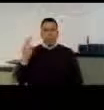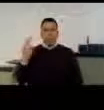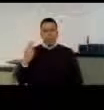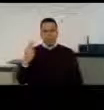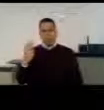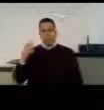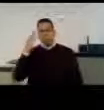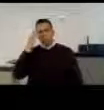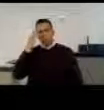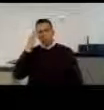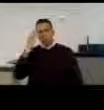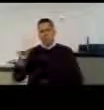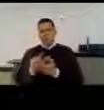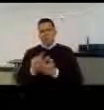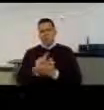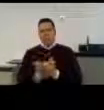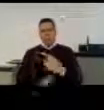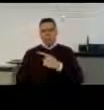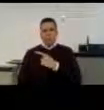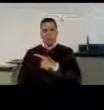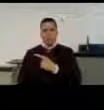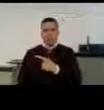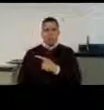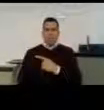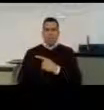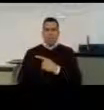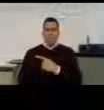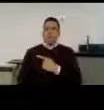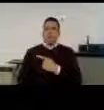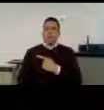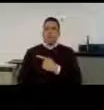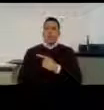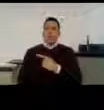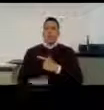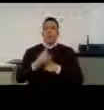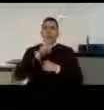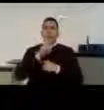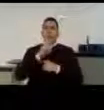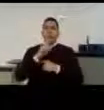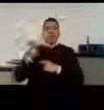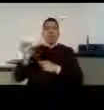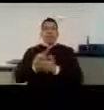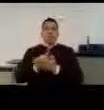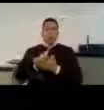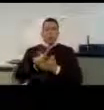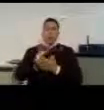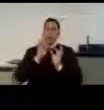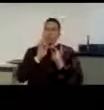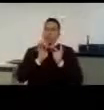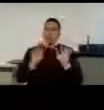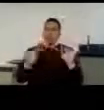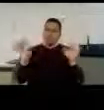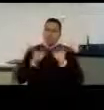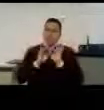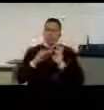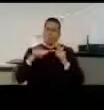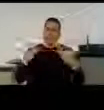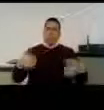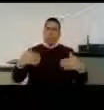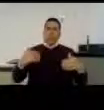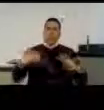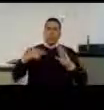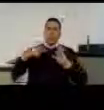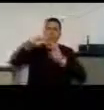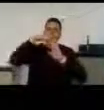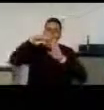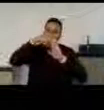you guys know a little bit about this piece of legislation. It really is such an important piece of legislation. It is very